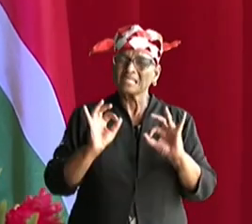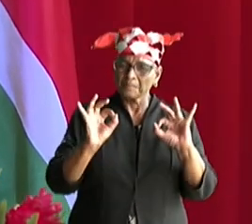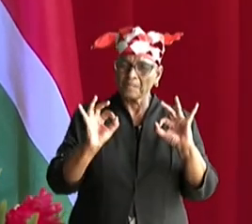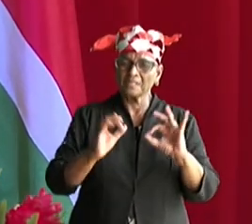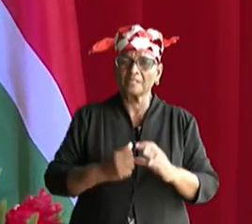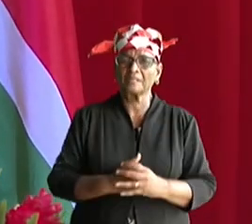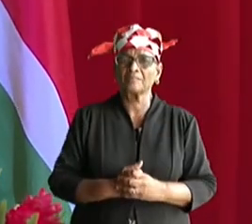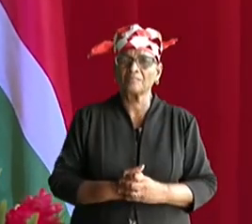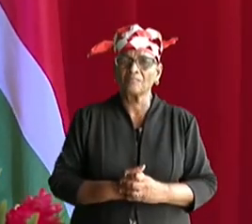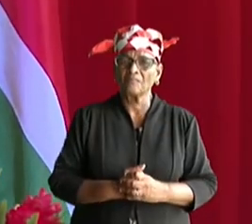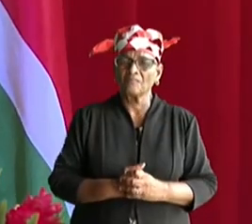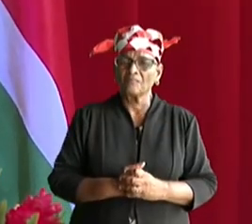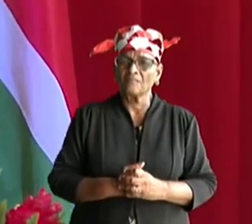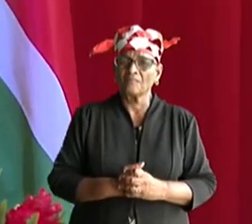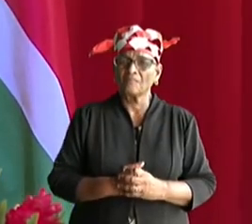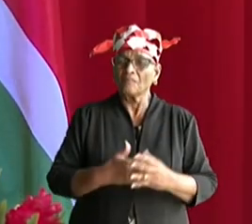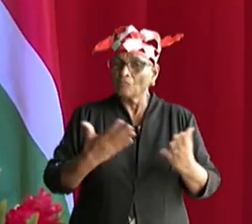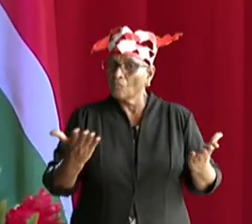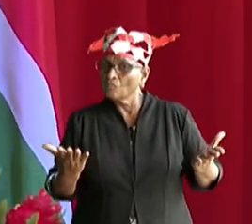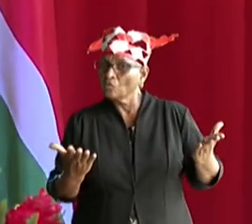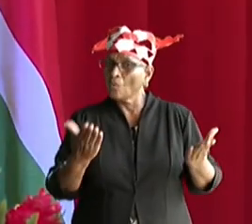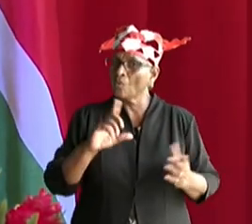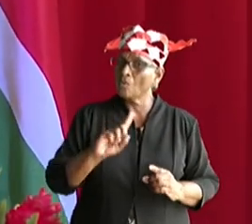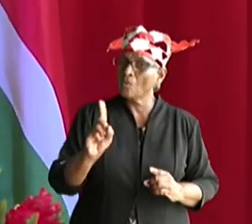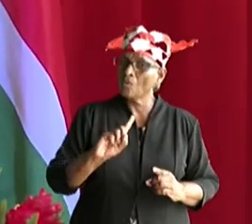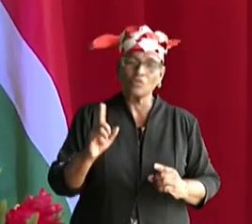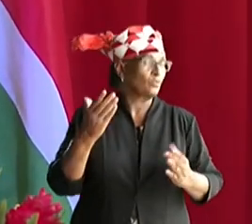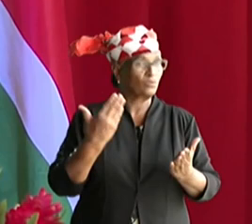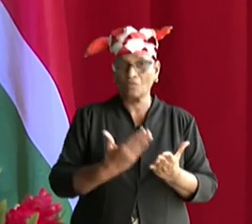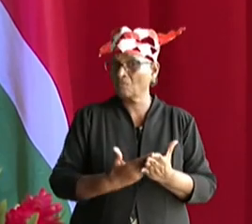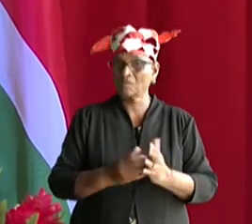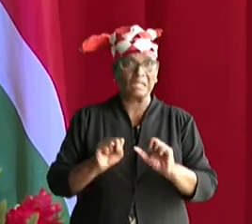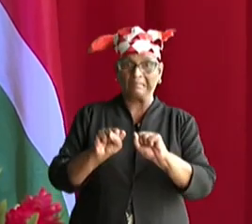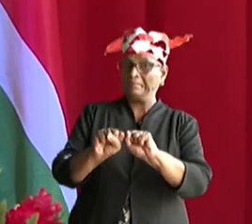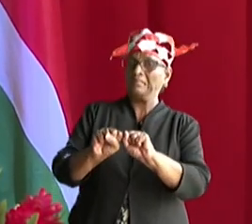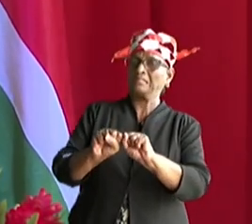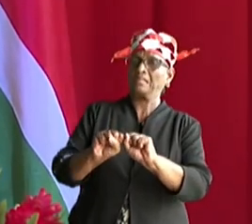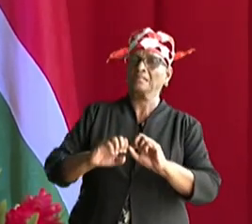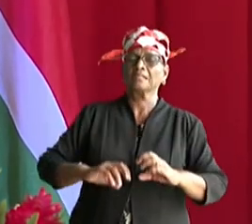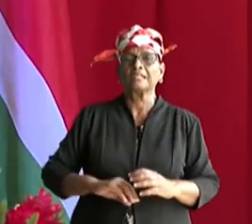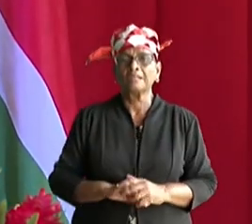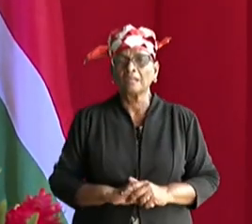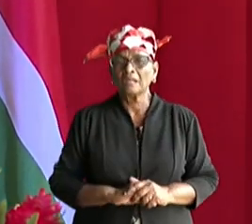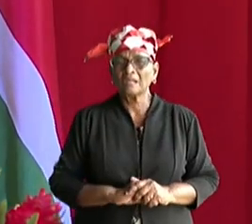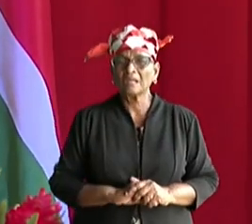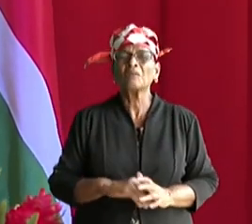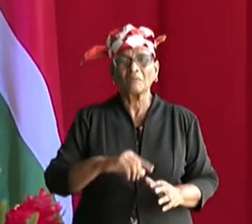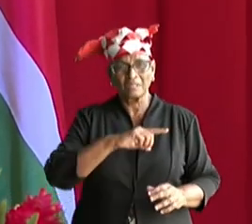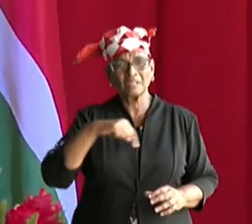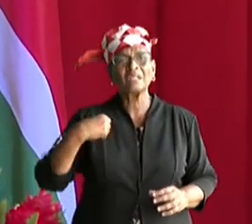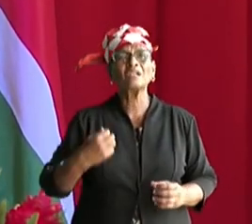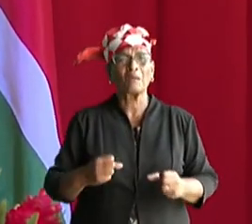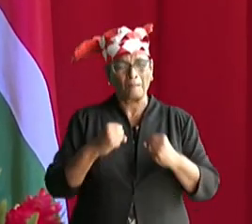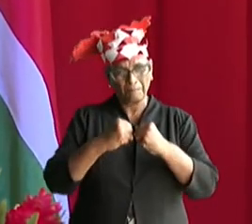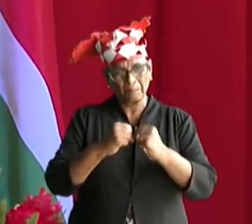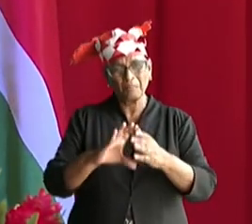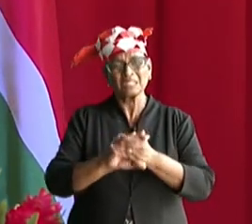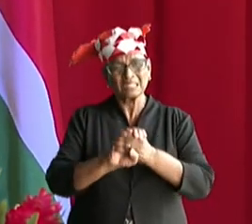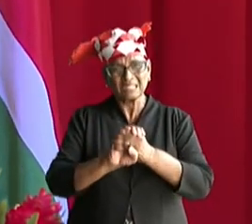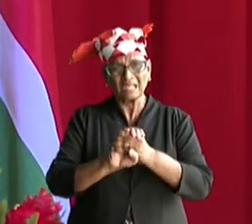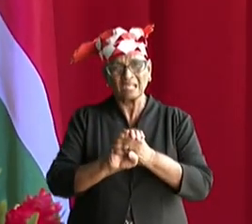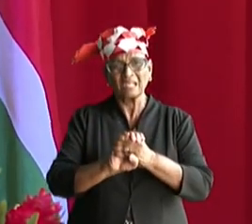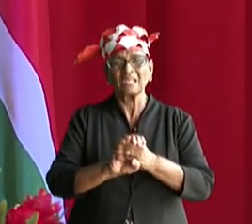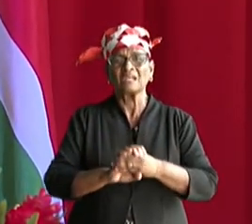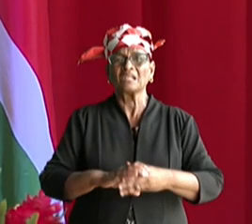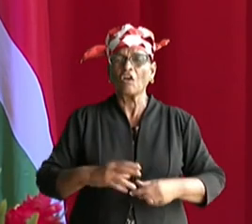especially if there are no legal obstructions. We should take advantage of